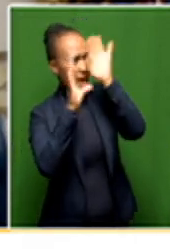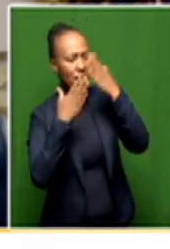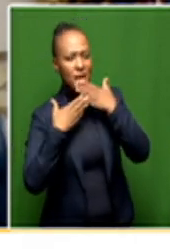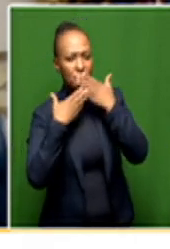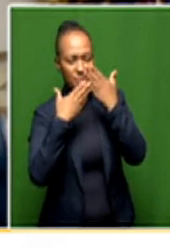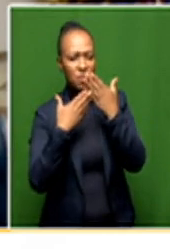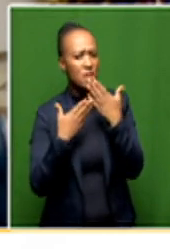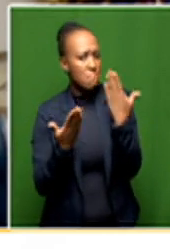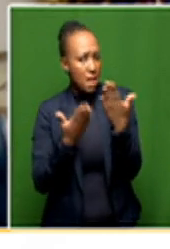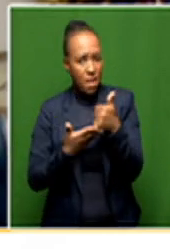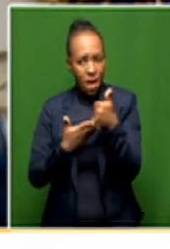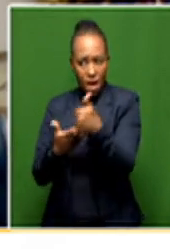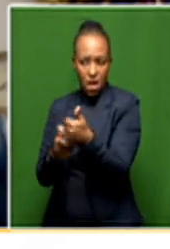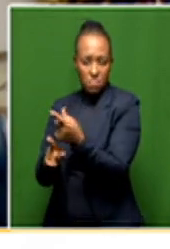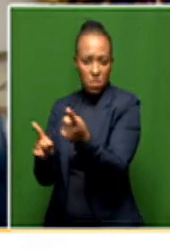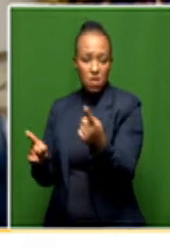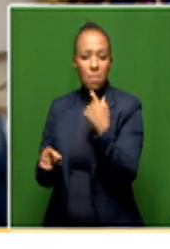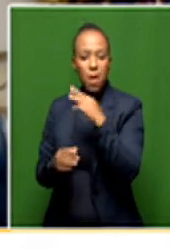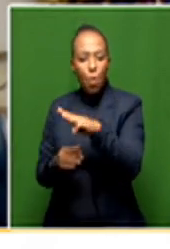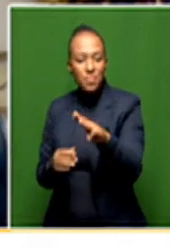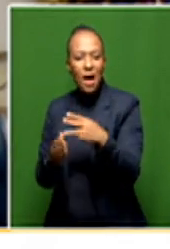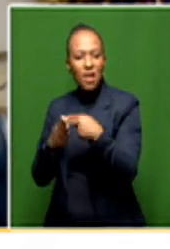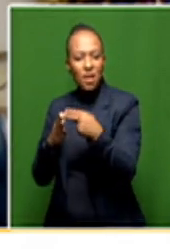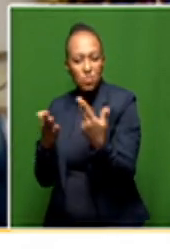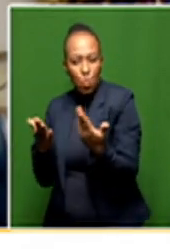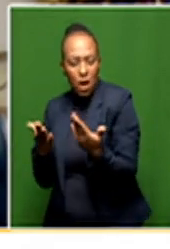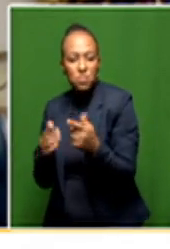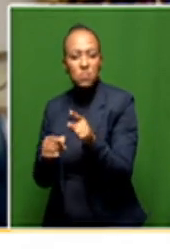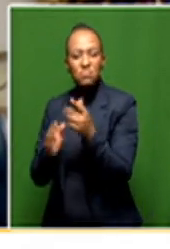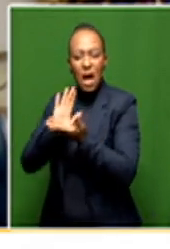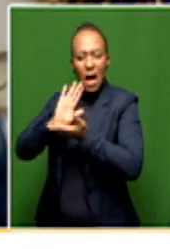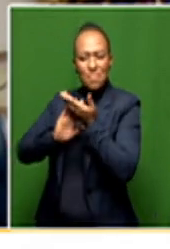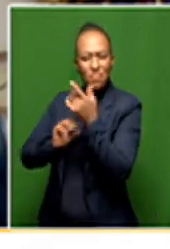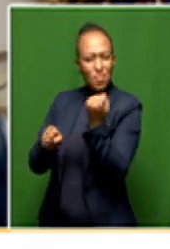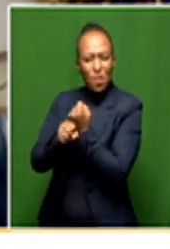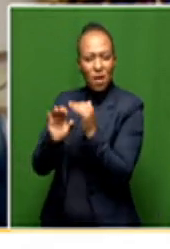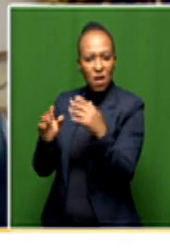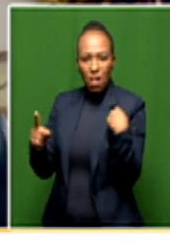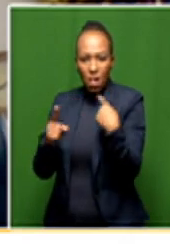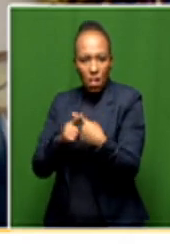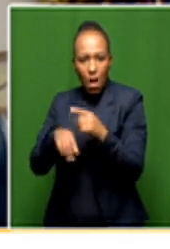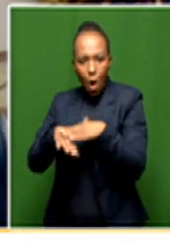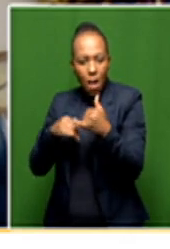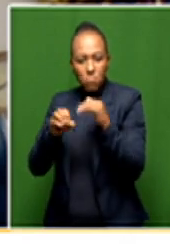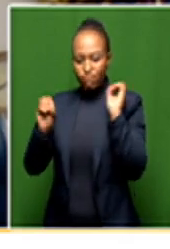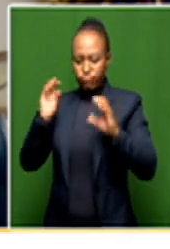mean, maybe give out that website address and also update us. How's it been since it was launched?